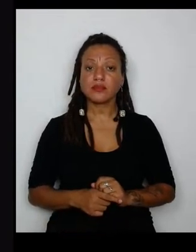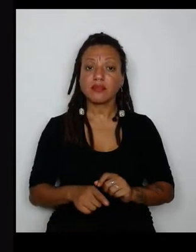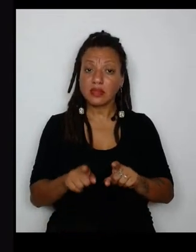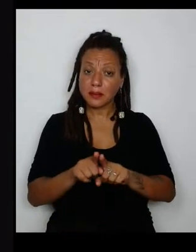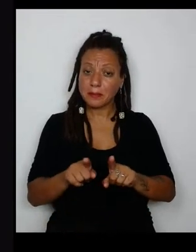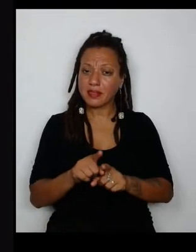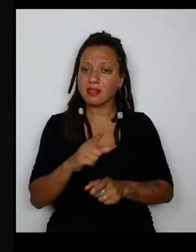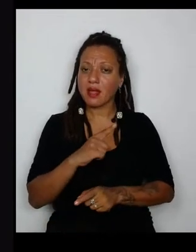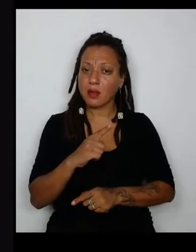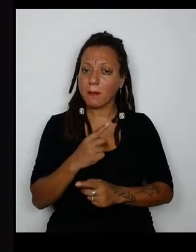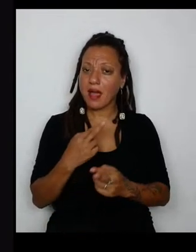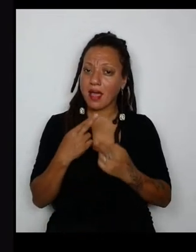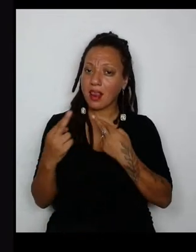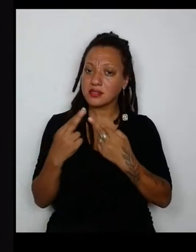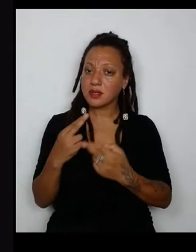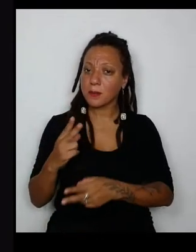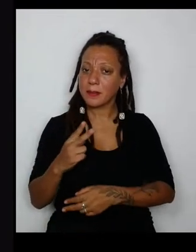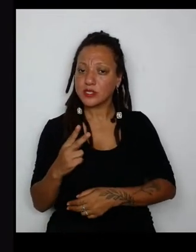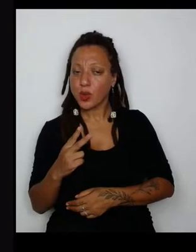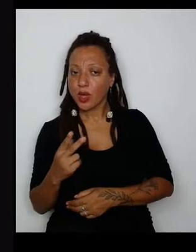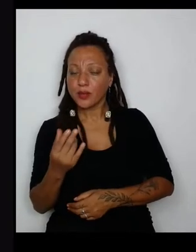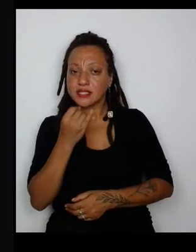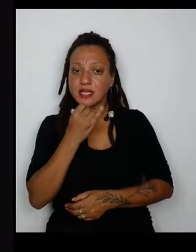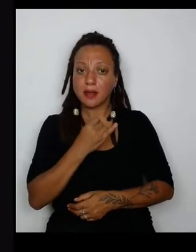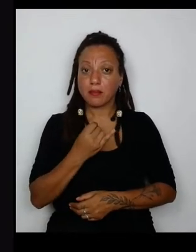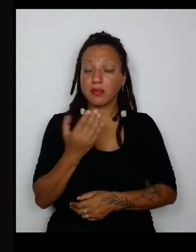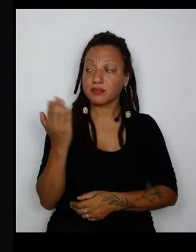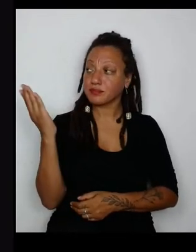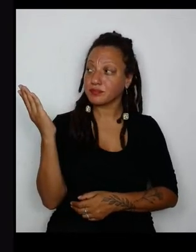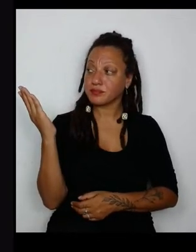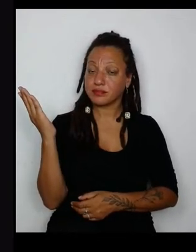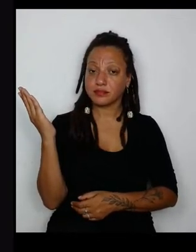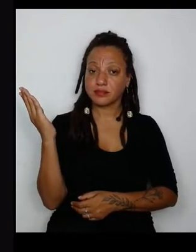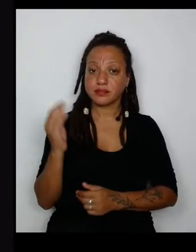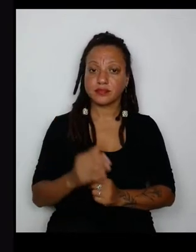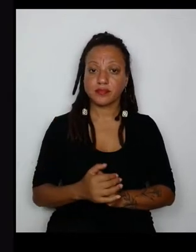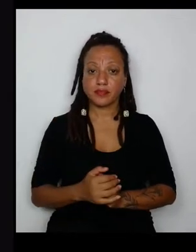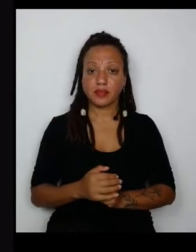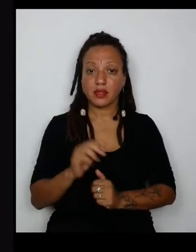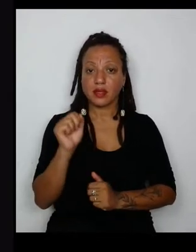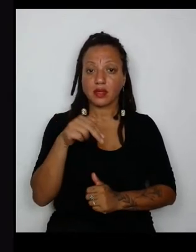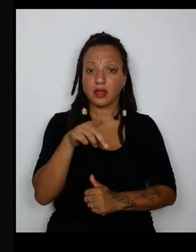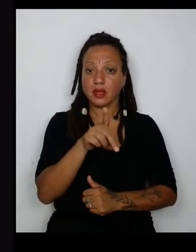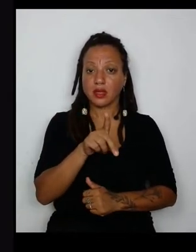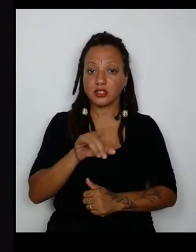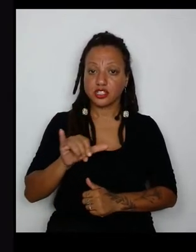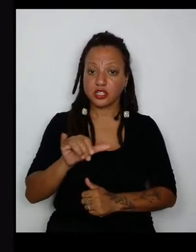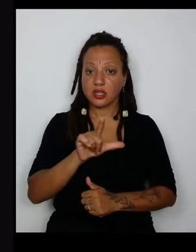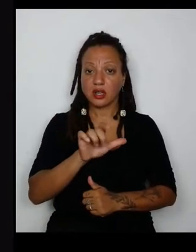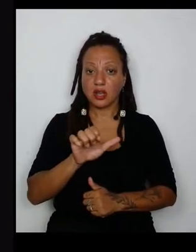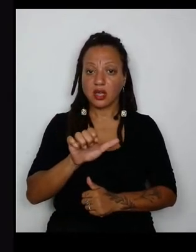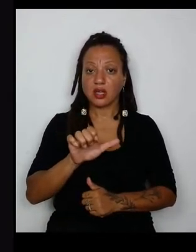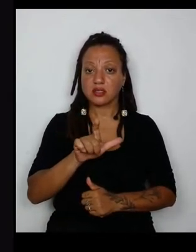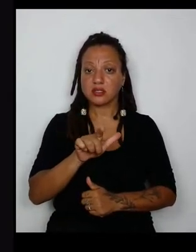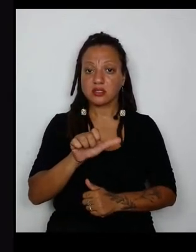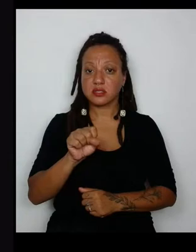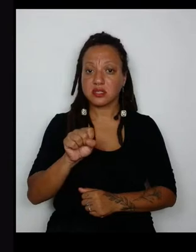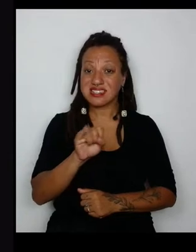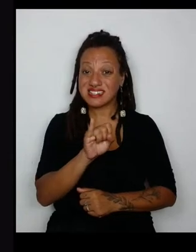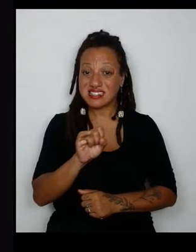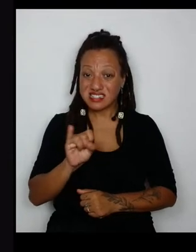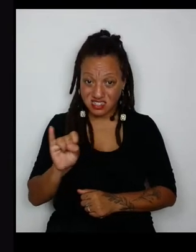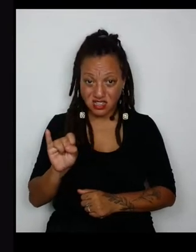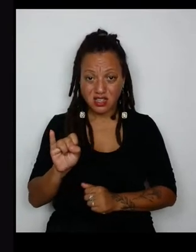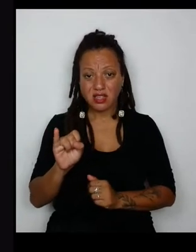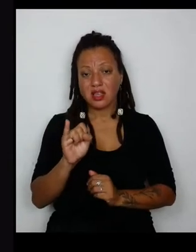lillahi syrwals mr gogan also continues this intertextual tradition not as a self-representation this time